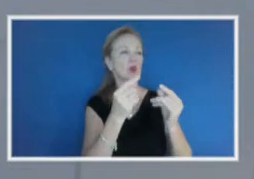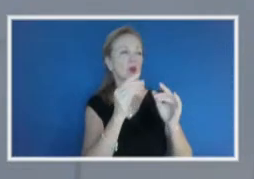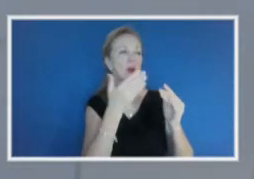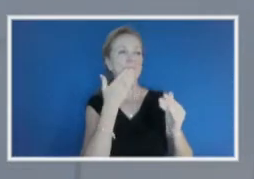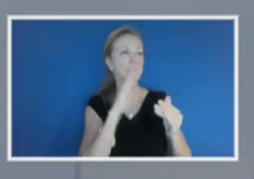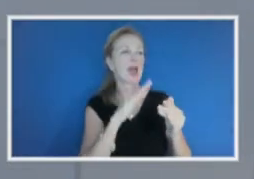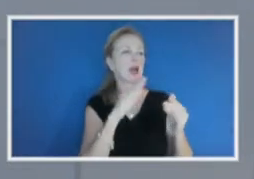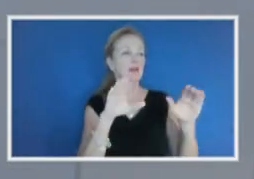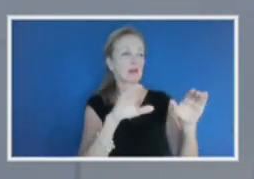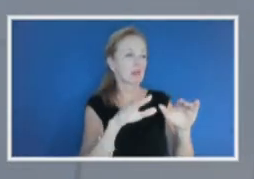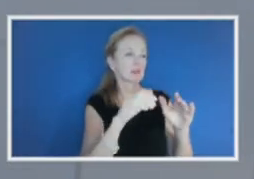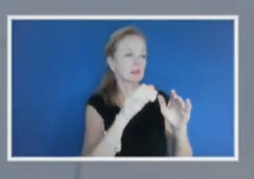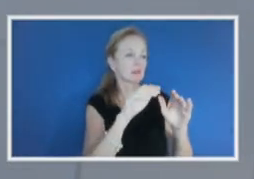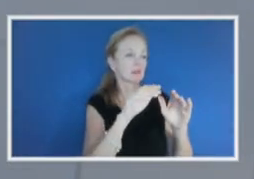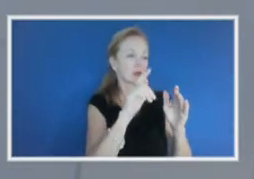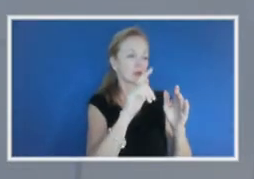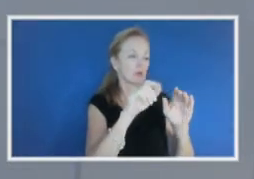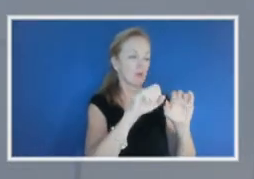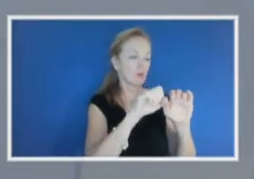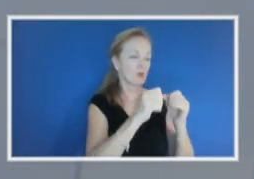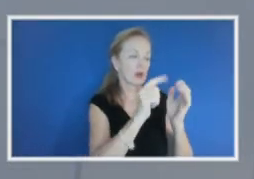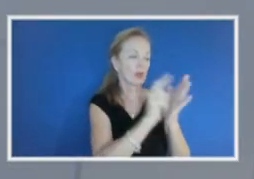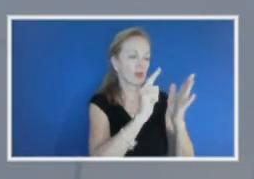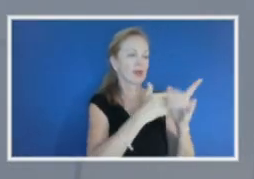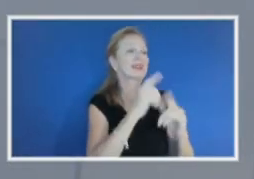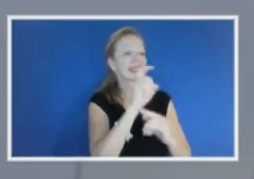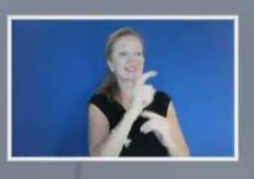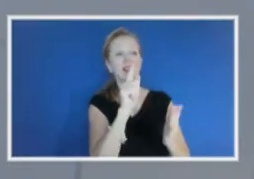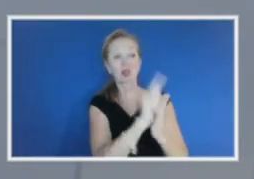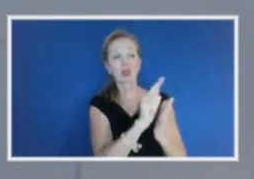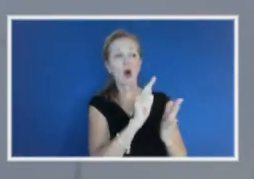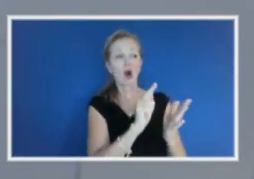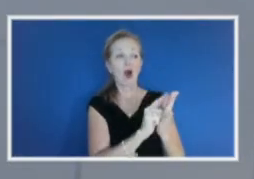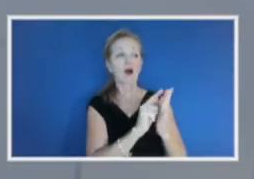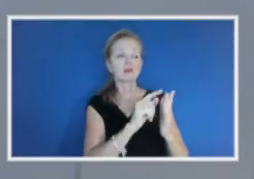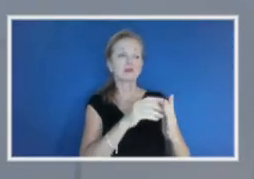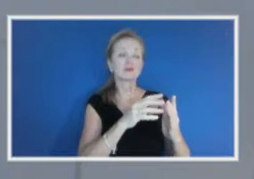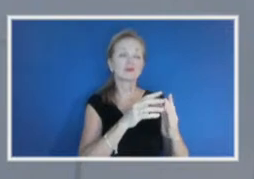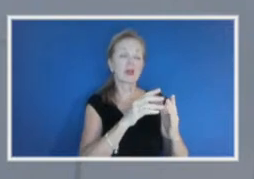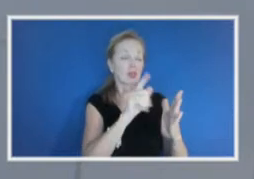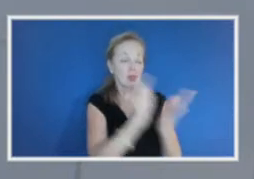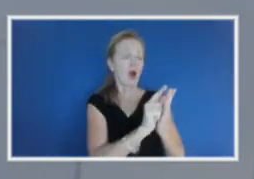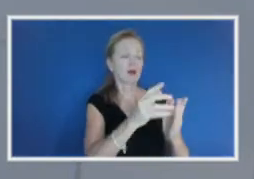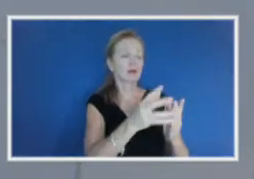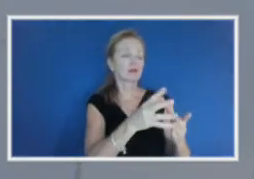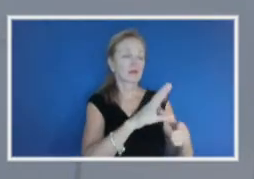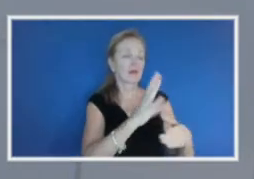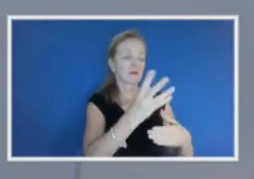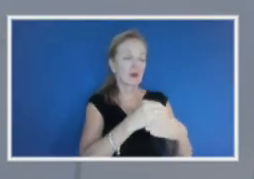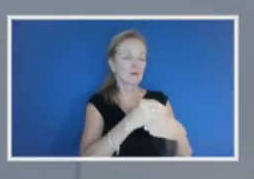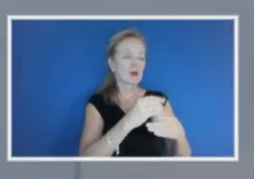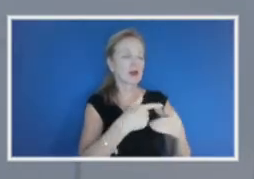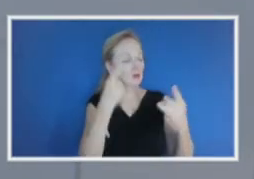law enforcement interaction in a very targeted type of way. So I agree with all of that.